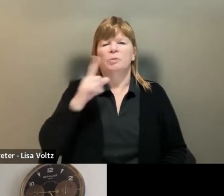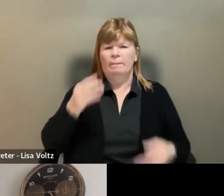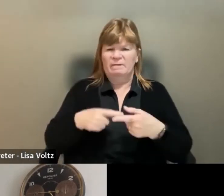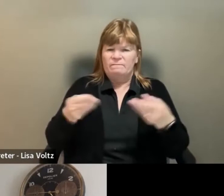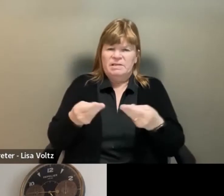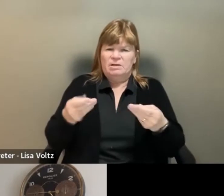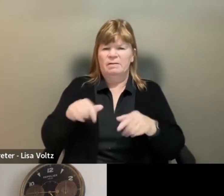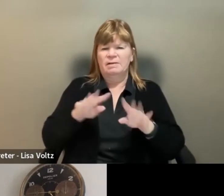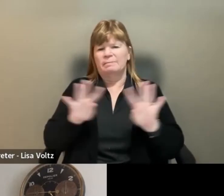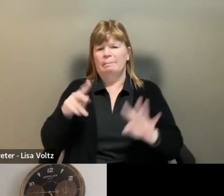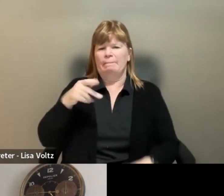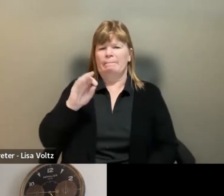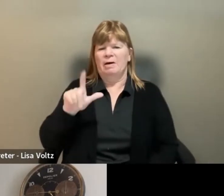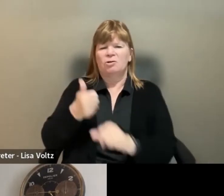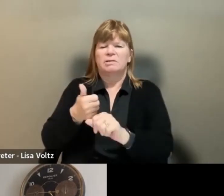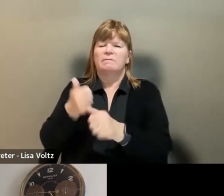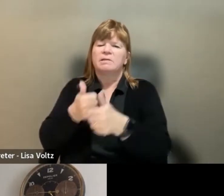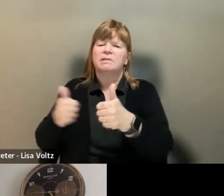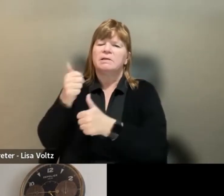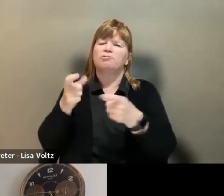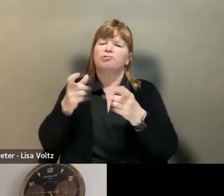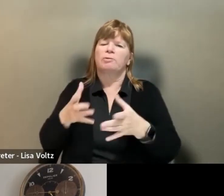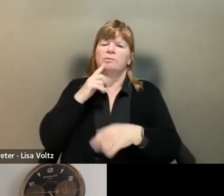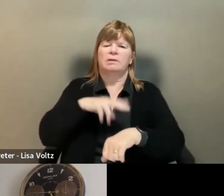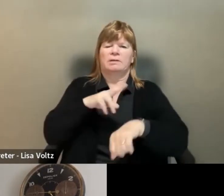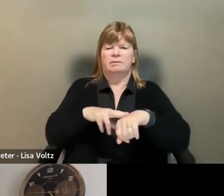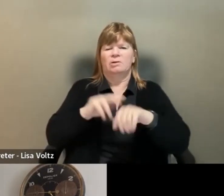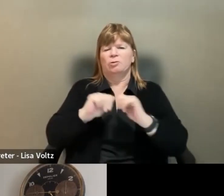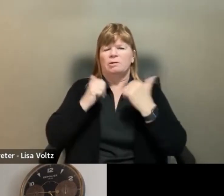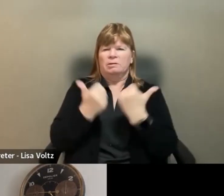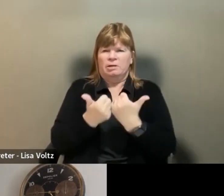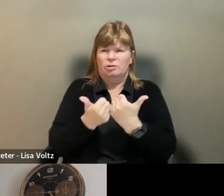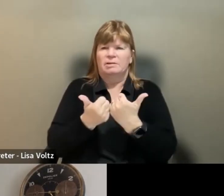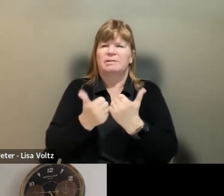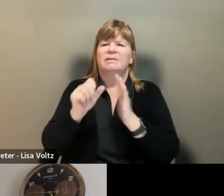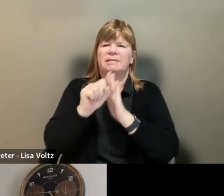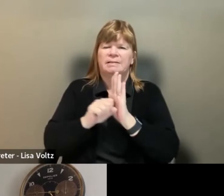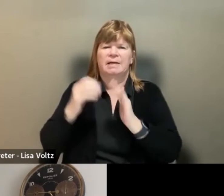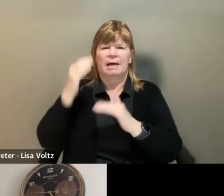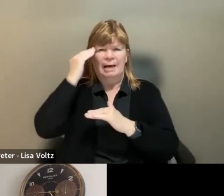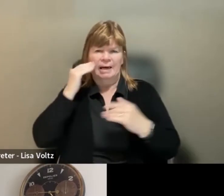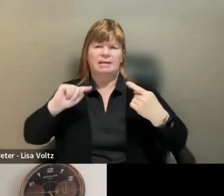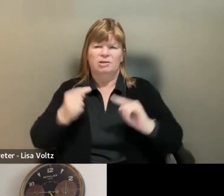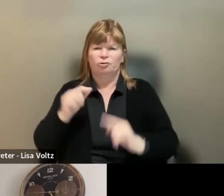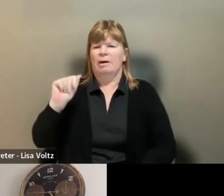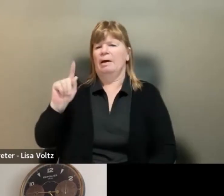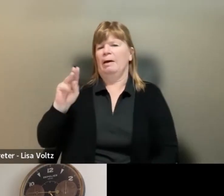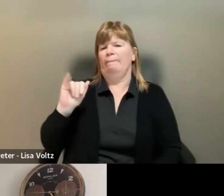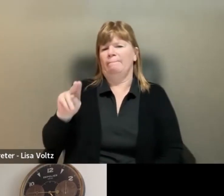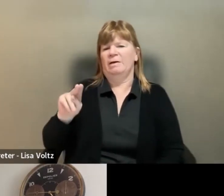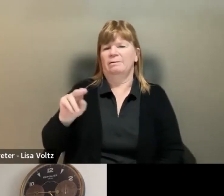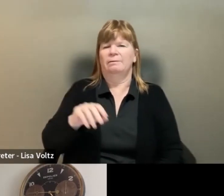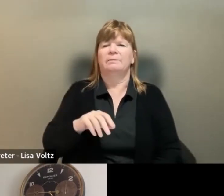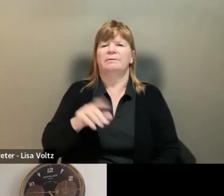panel, and she is the Executive Director of the National Association of State Head Injury Administrators, otherwise known as